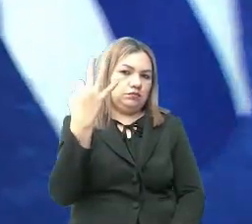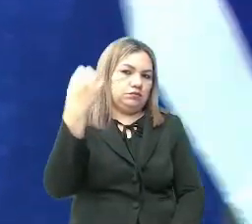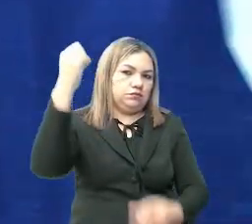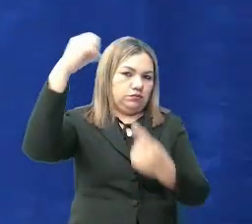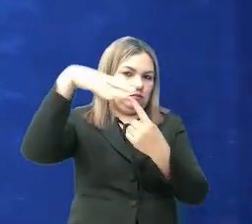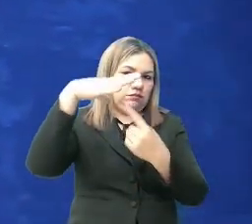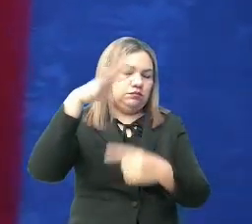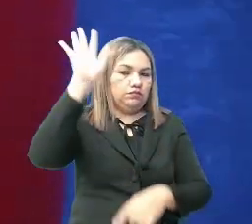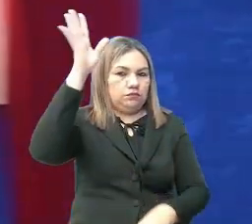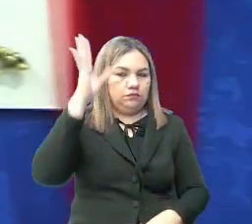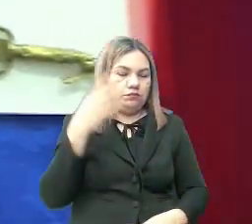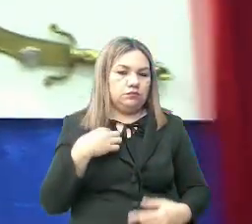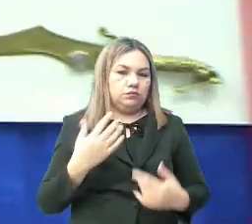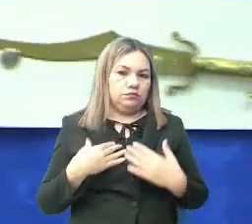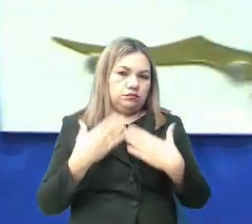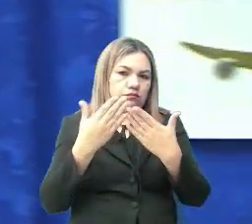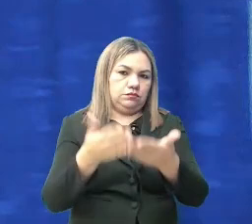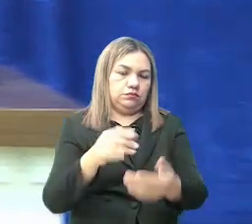life.